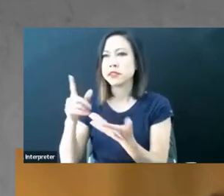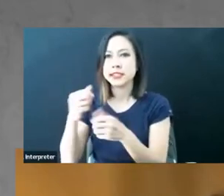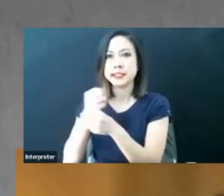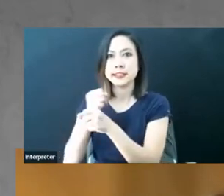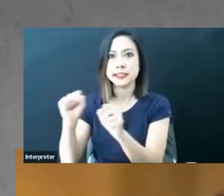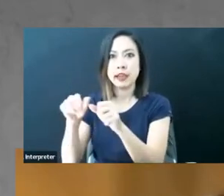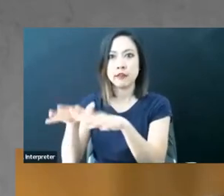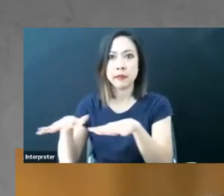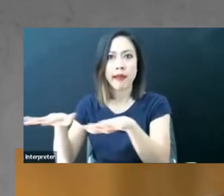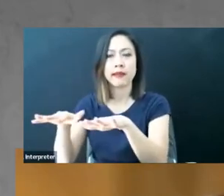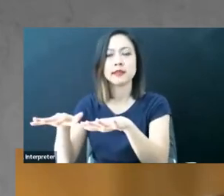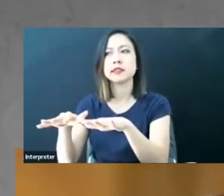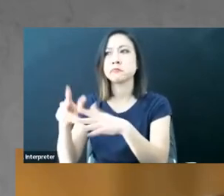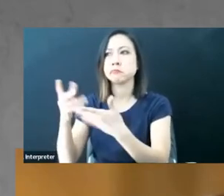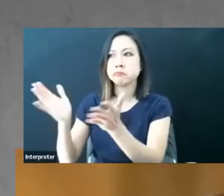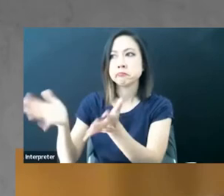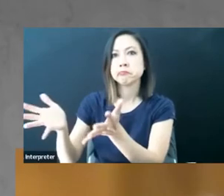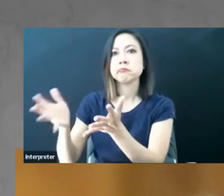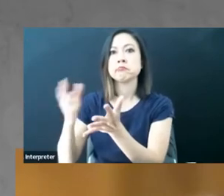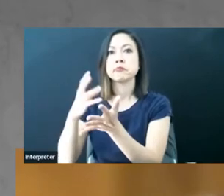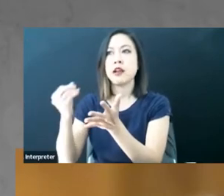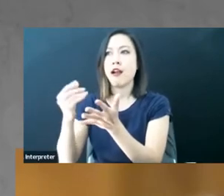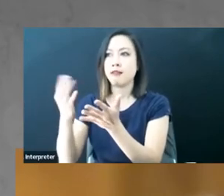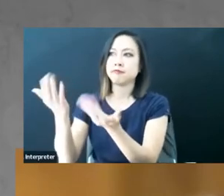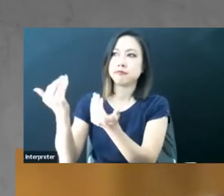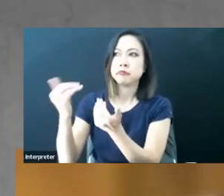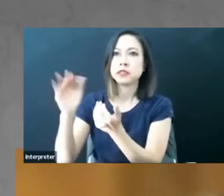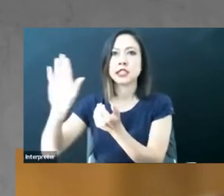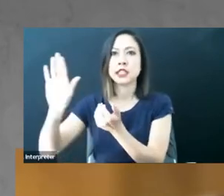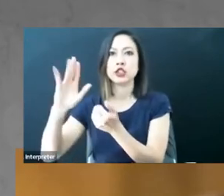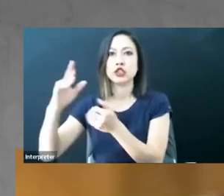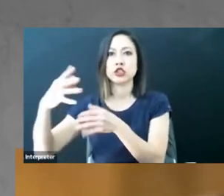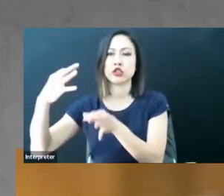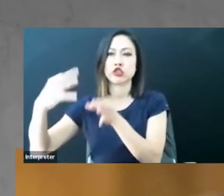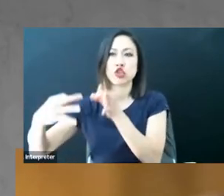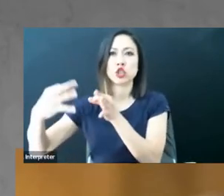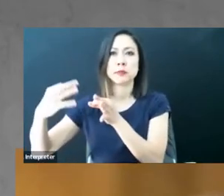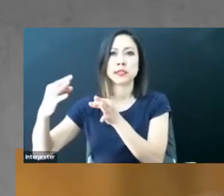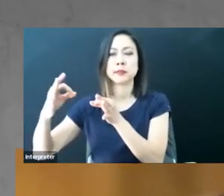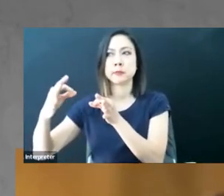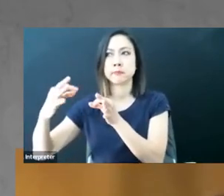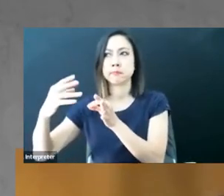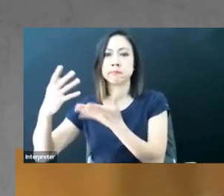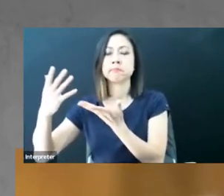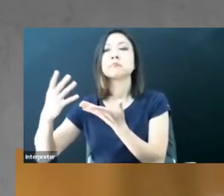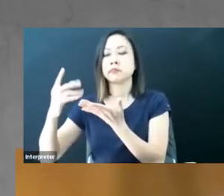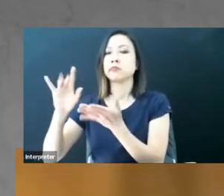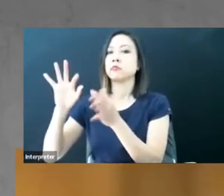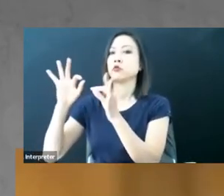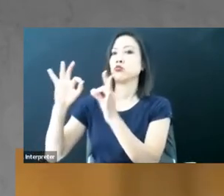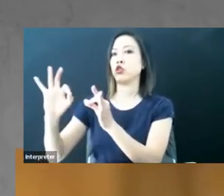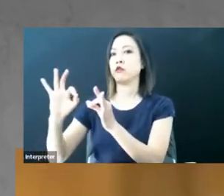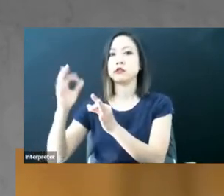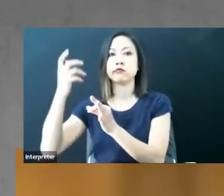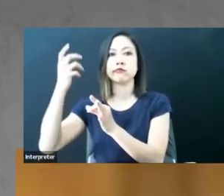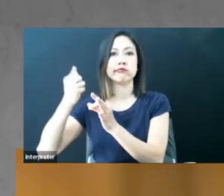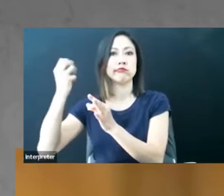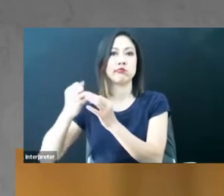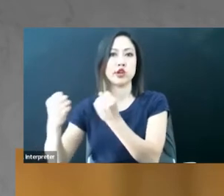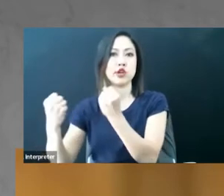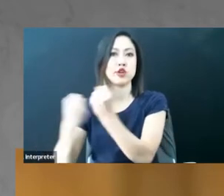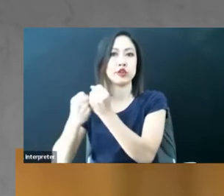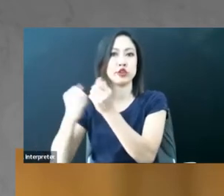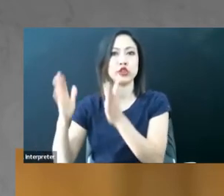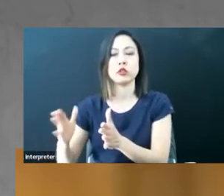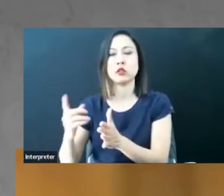that I credit with my career and career choices is having terrific sponsors, people who took risk on me and who